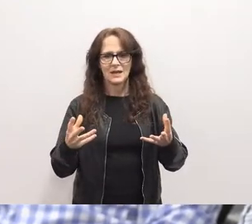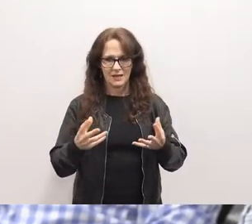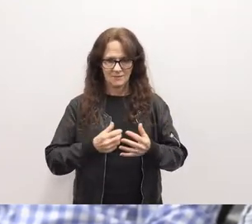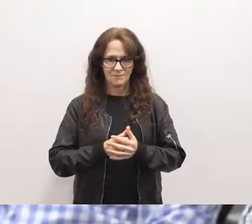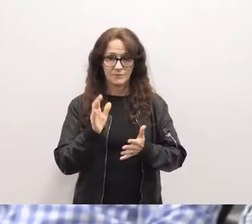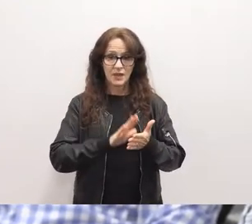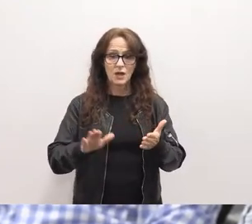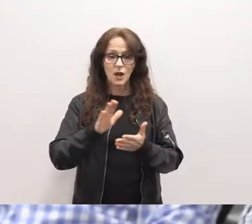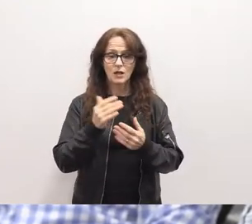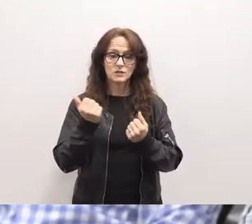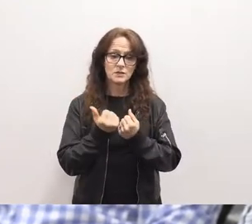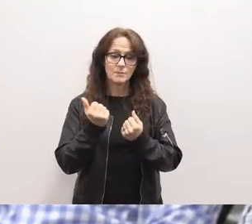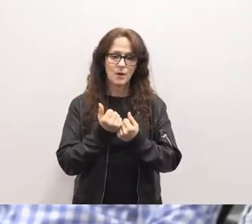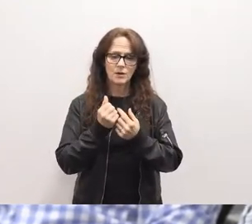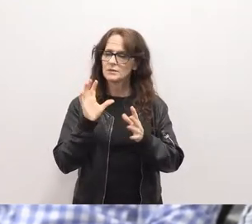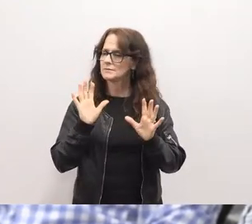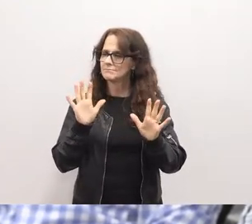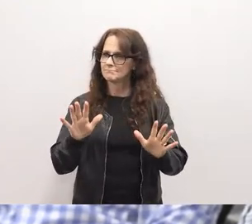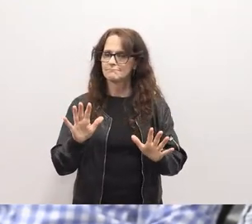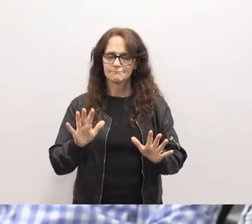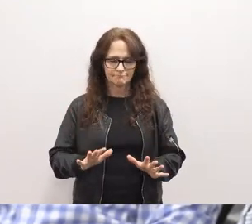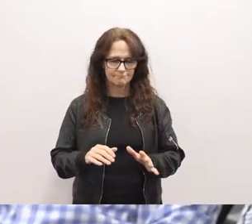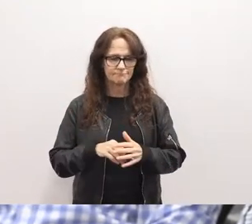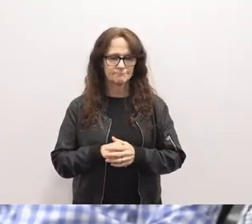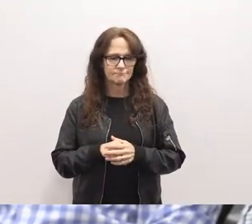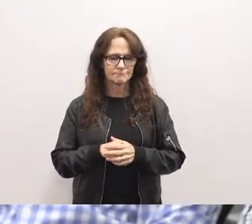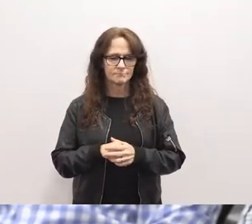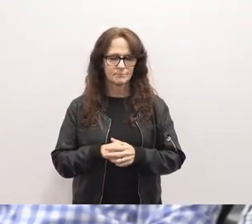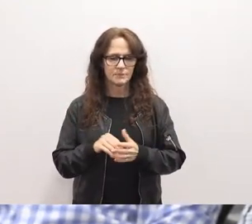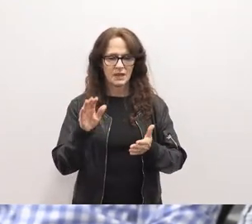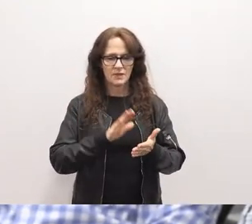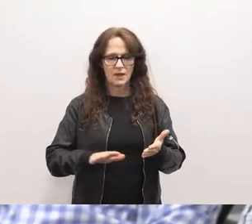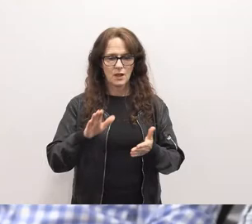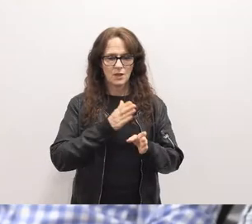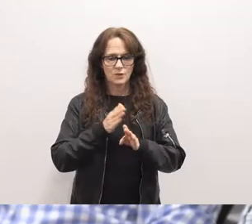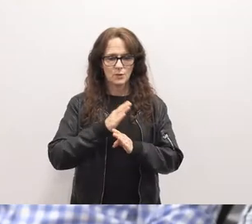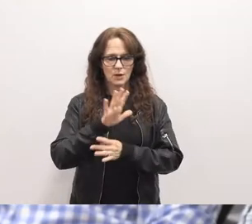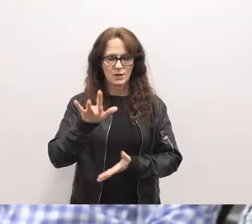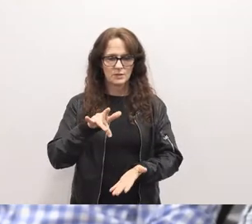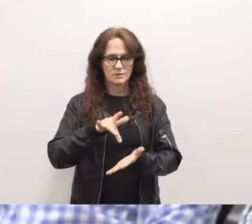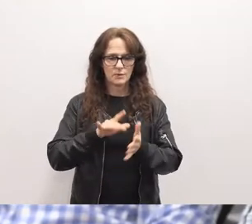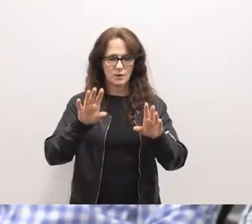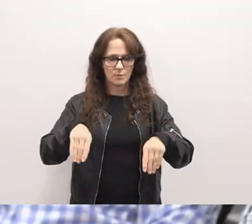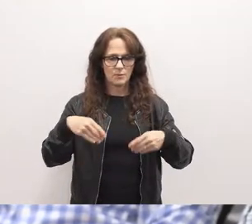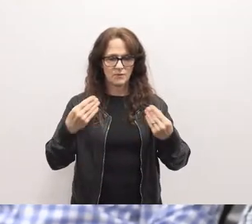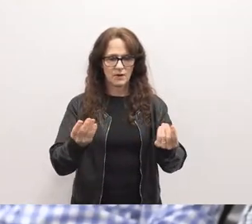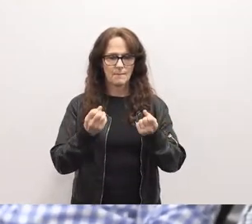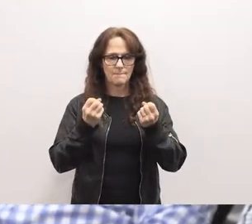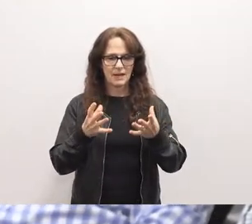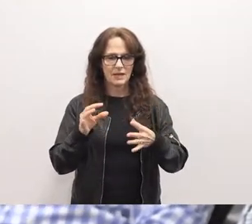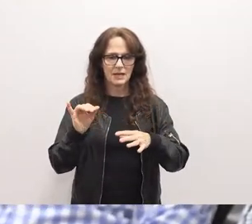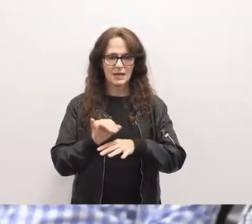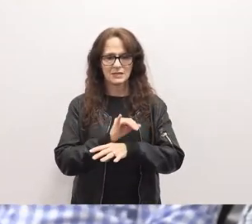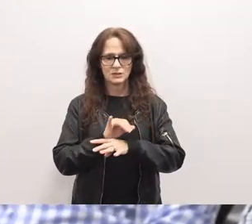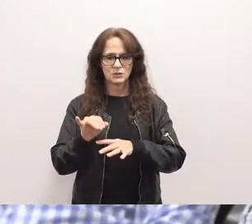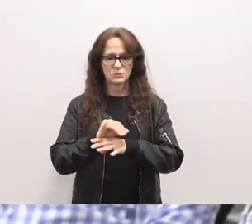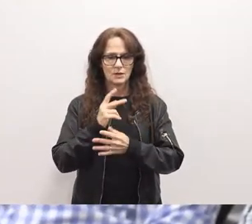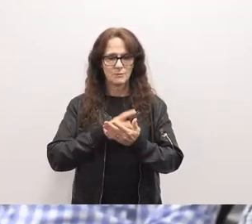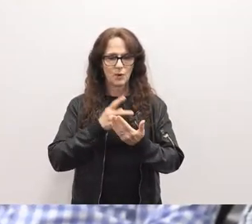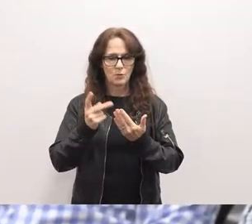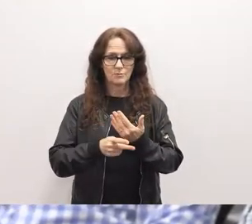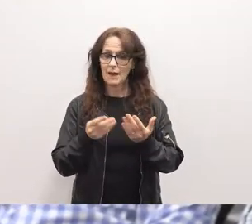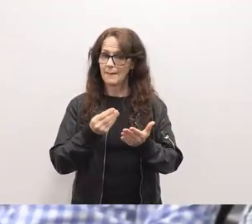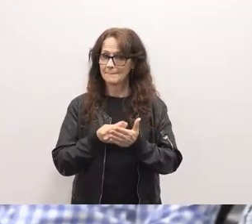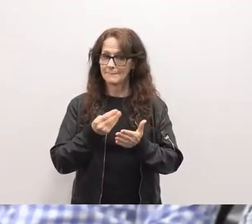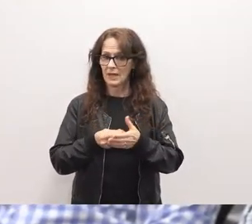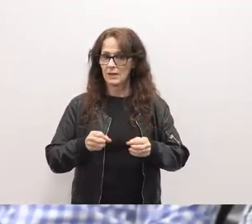support that CAMS has given is exceptional. The College and Career Center also have provided us with many internship programs and